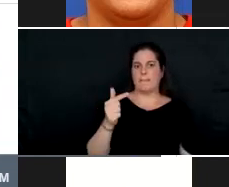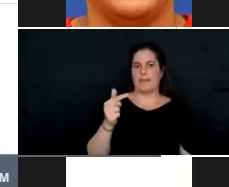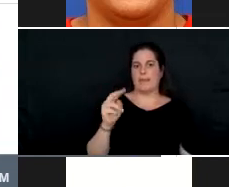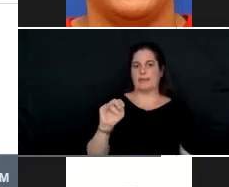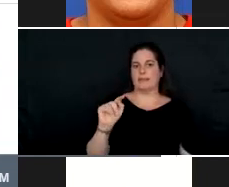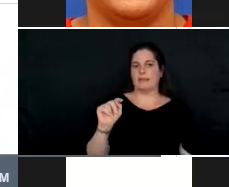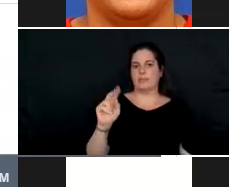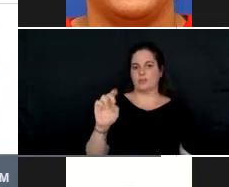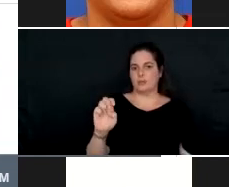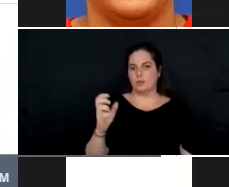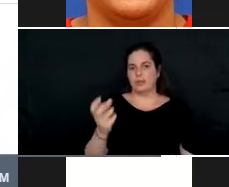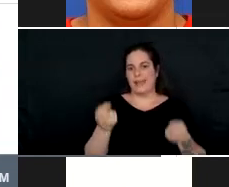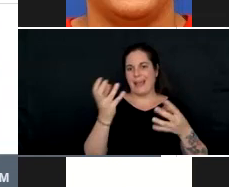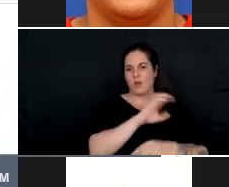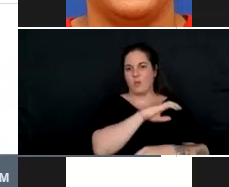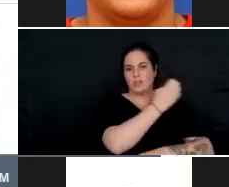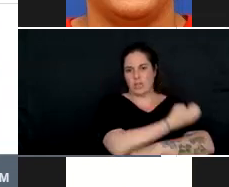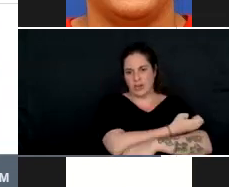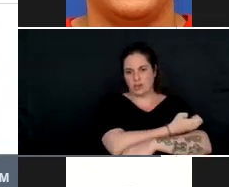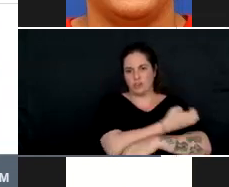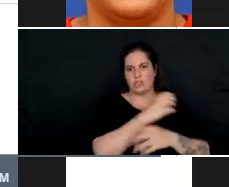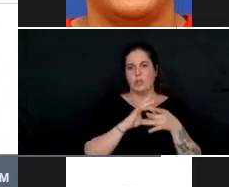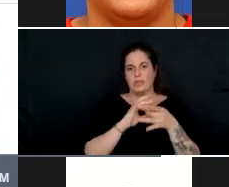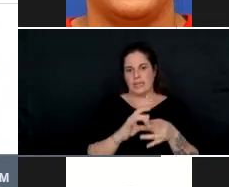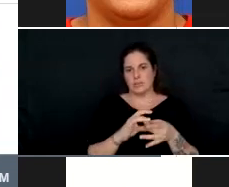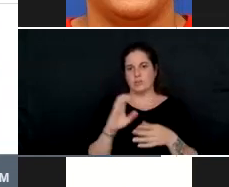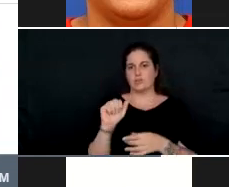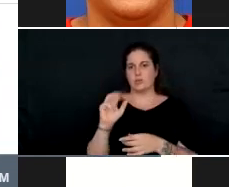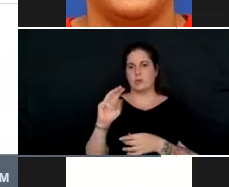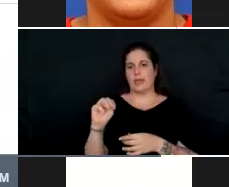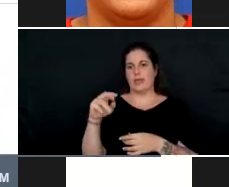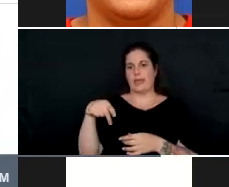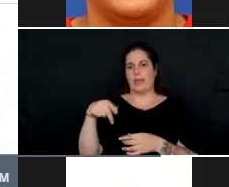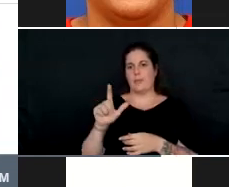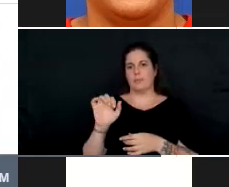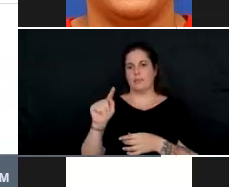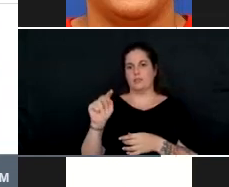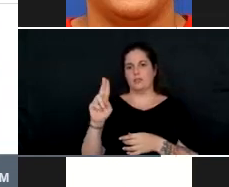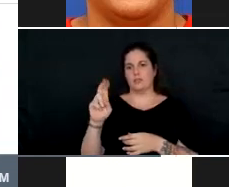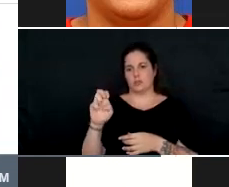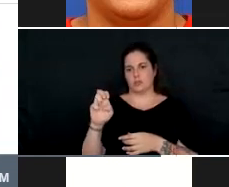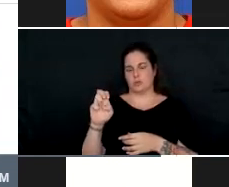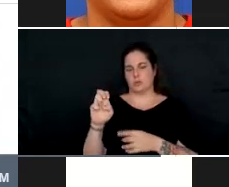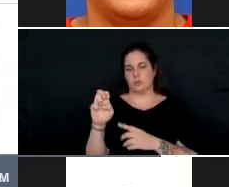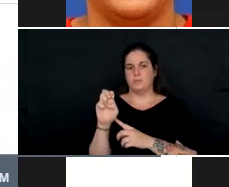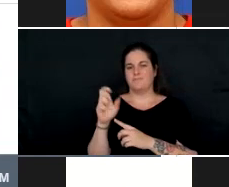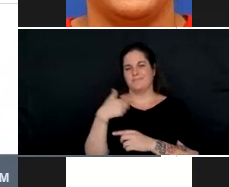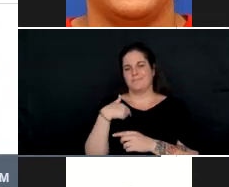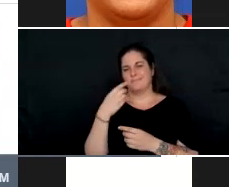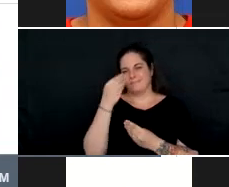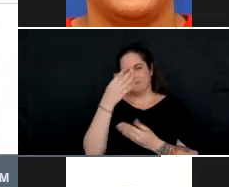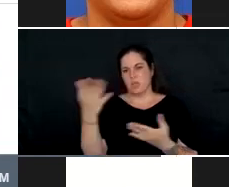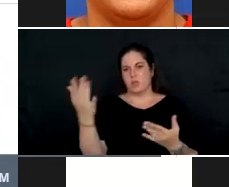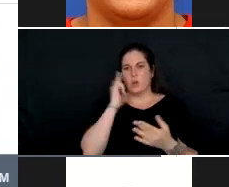energy, the amount of energy is related to the amplitude. Okay. In fact, I always tell people, when you